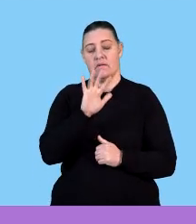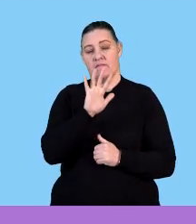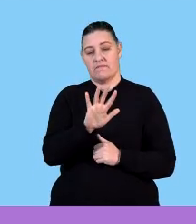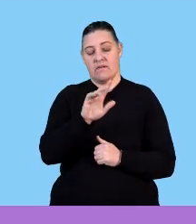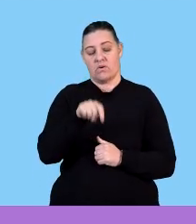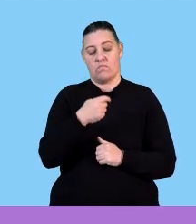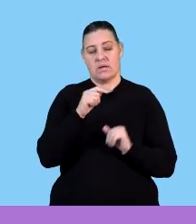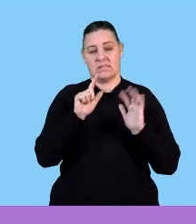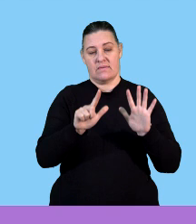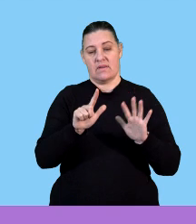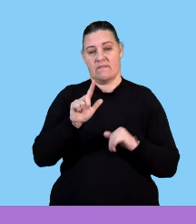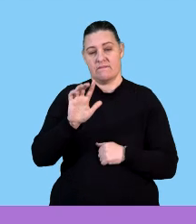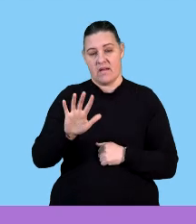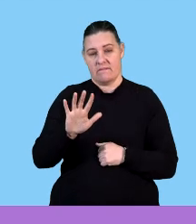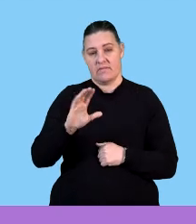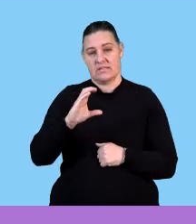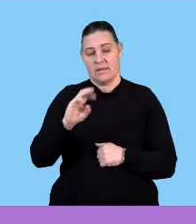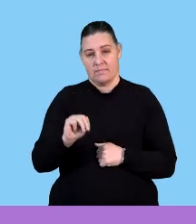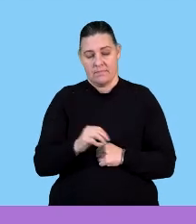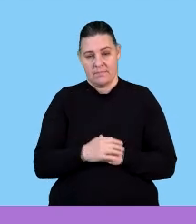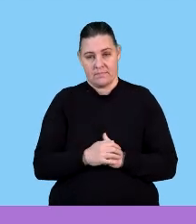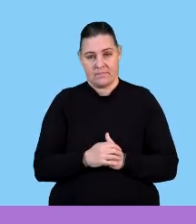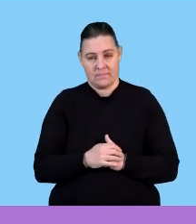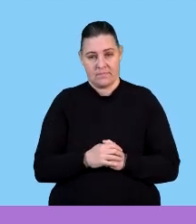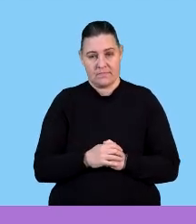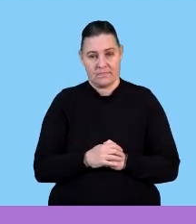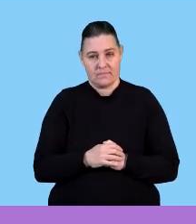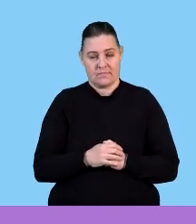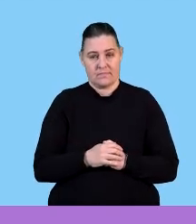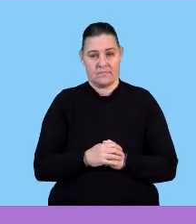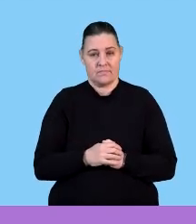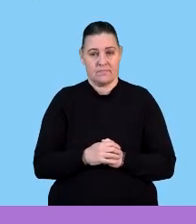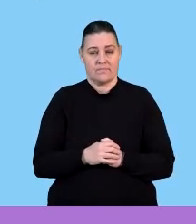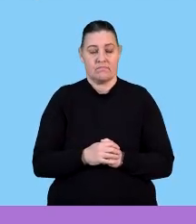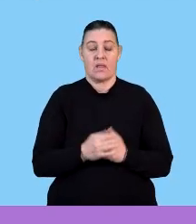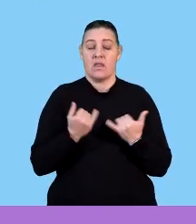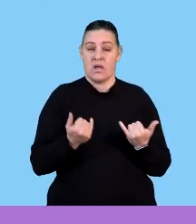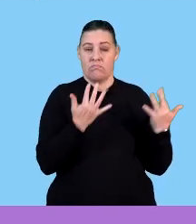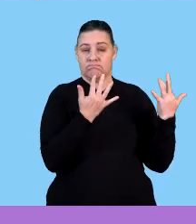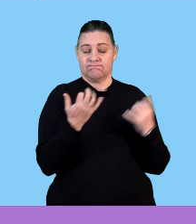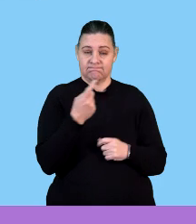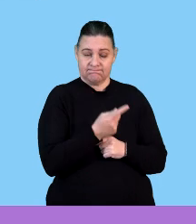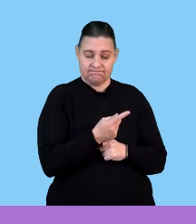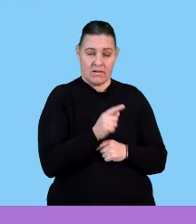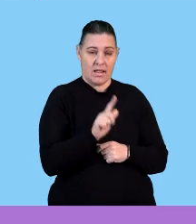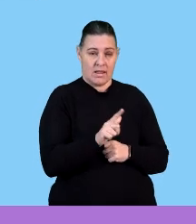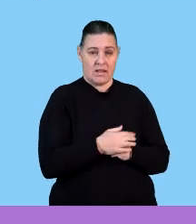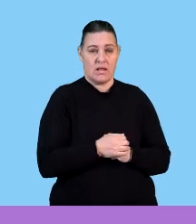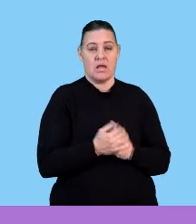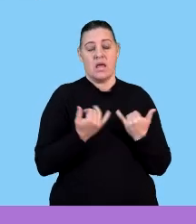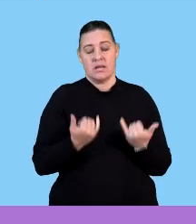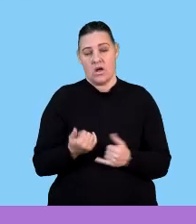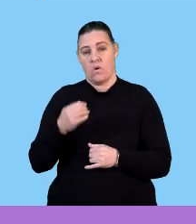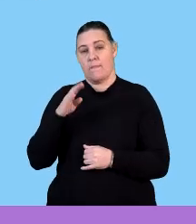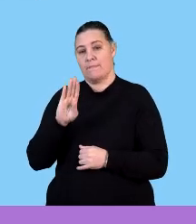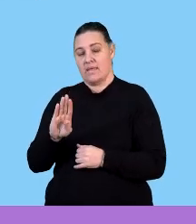is 5,75 centimeters. Excellent. All right, so we've now worked out the length